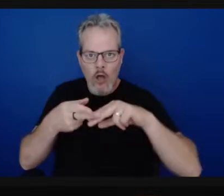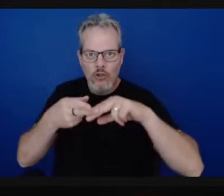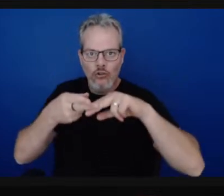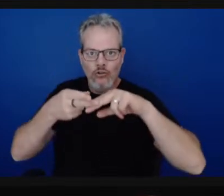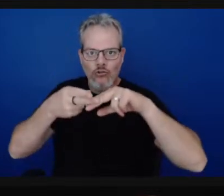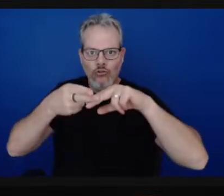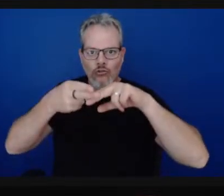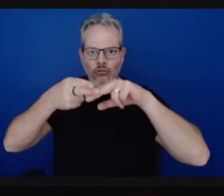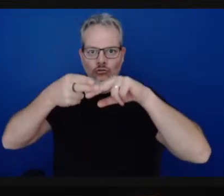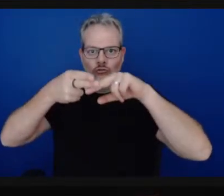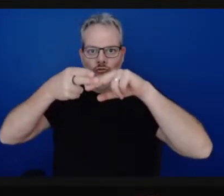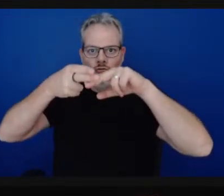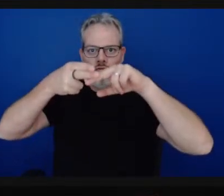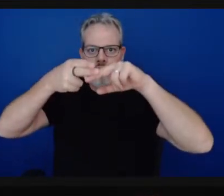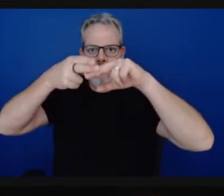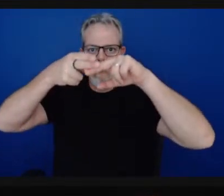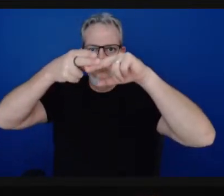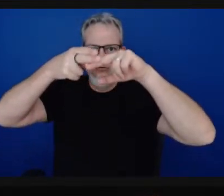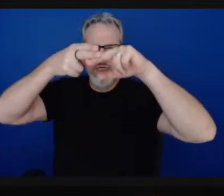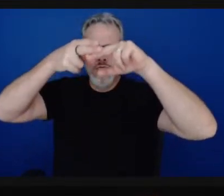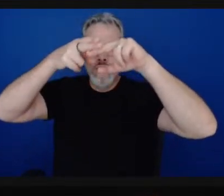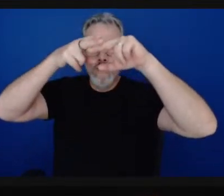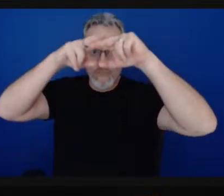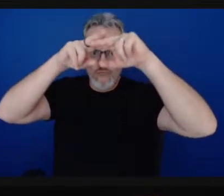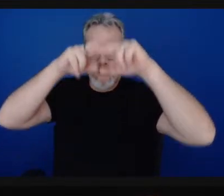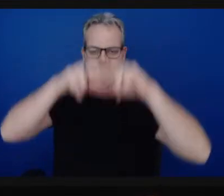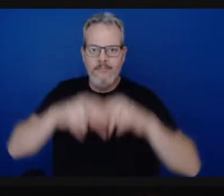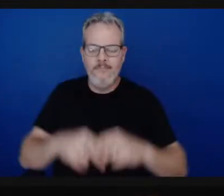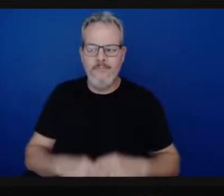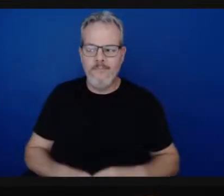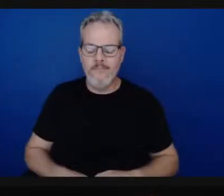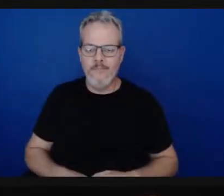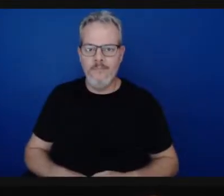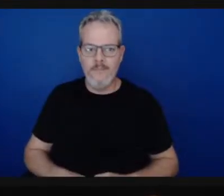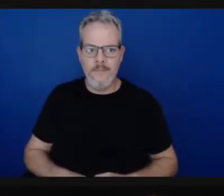is the background beyond the pulses here.